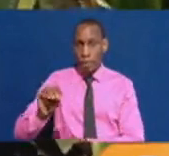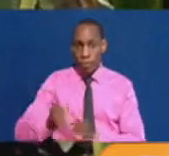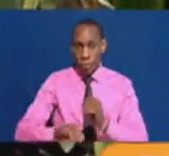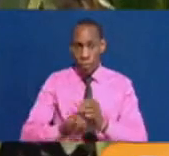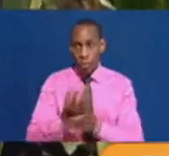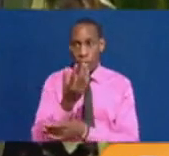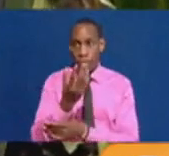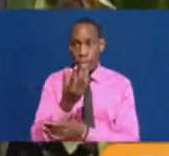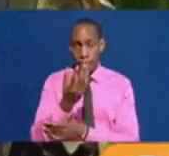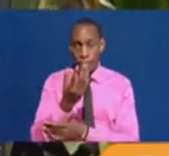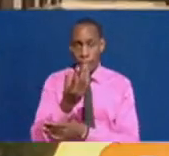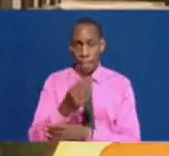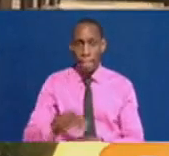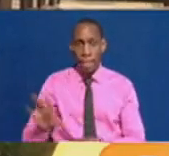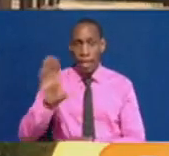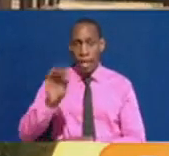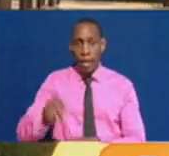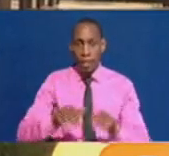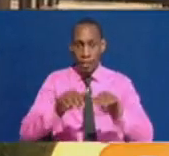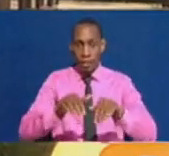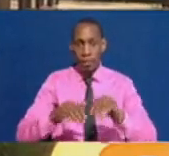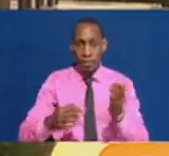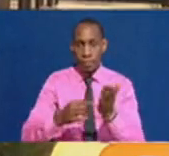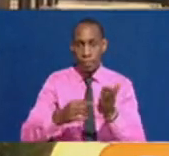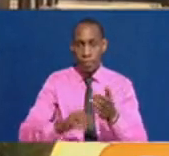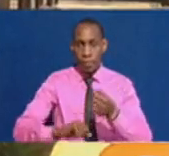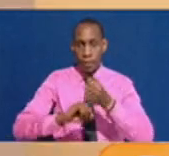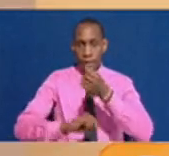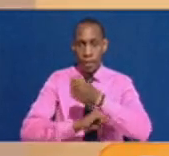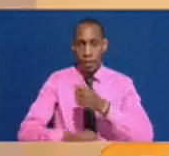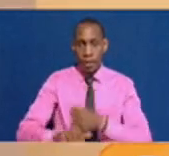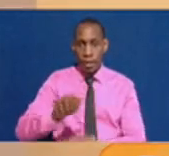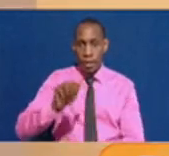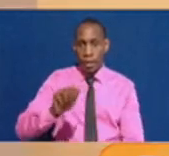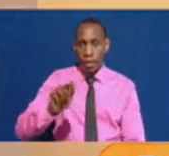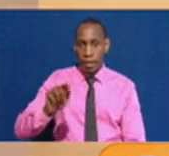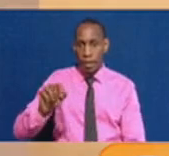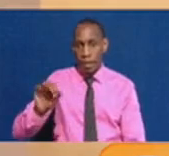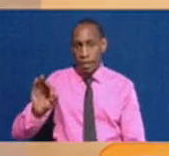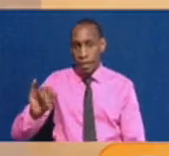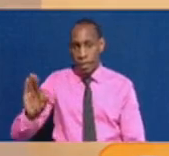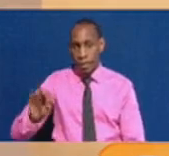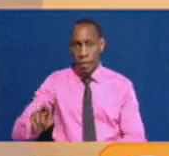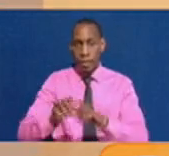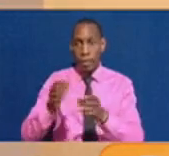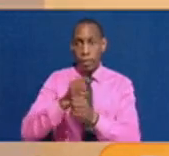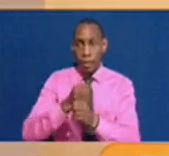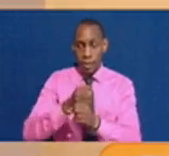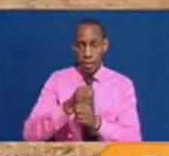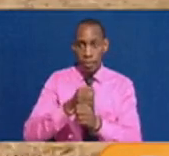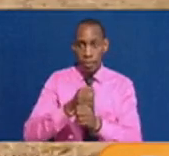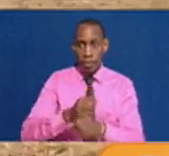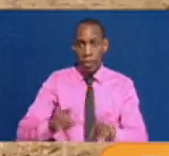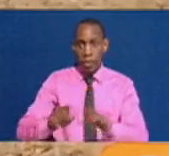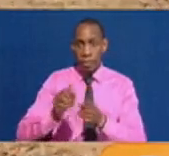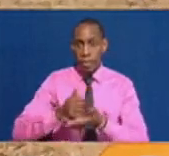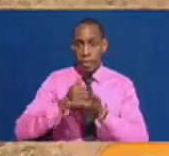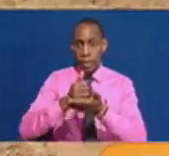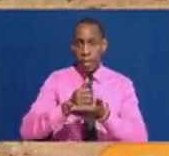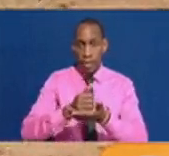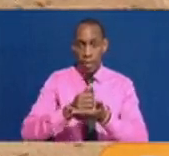crops. The African Agricultural Technology Foundation, AATF, is one such organization